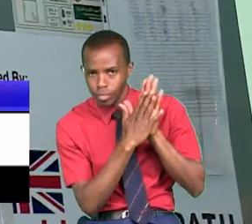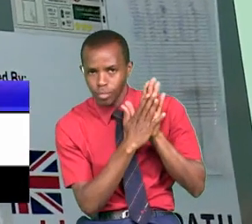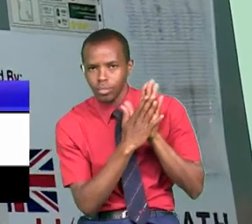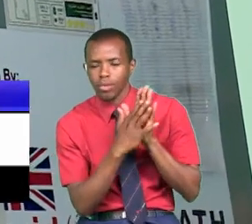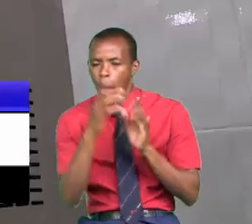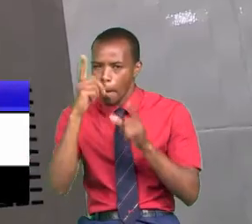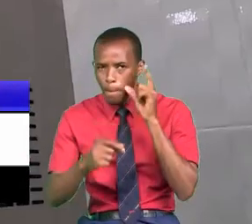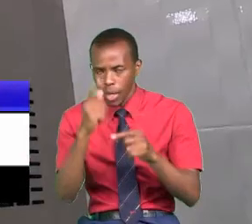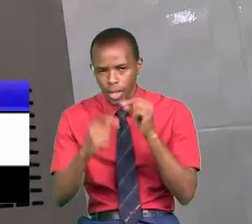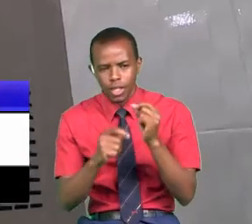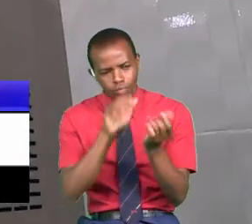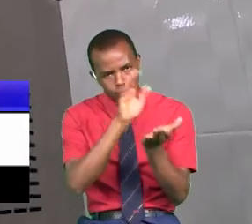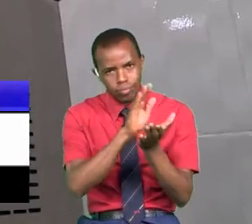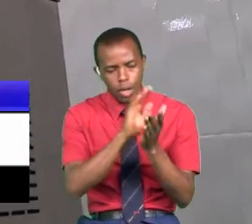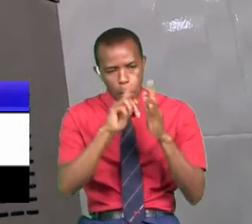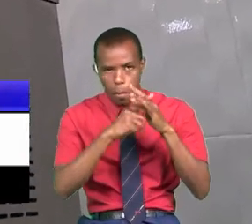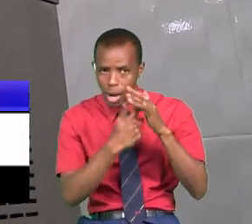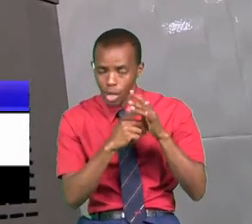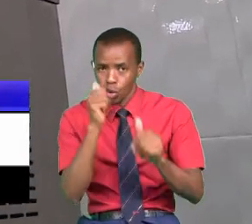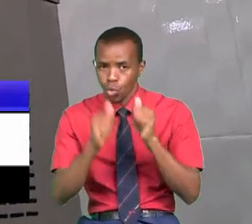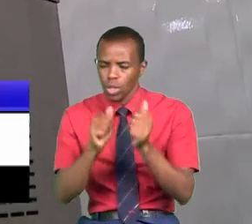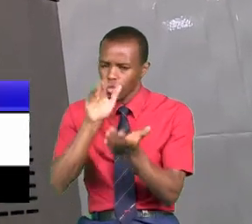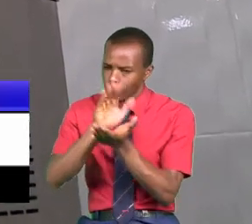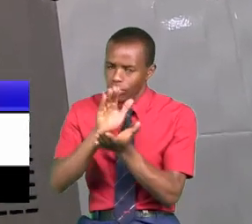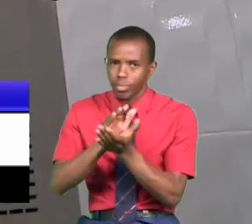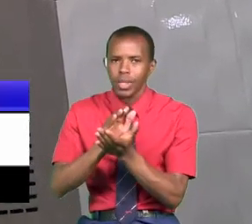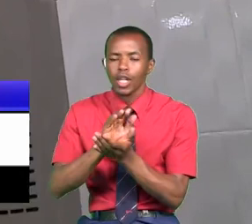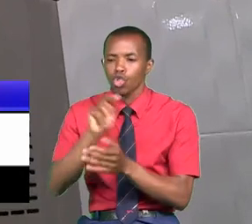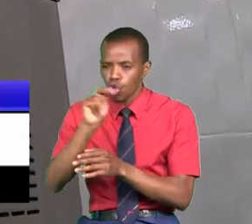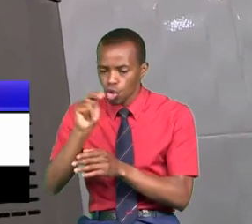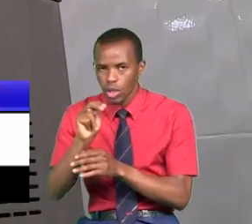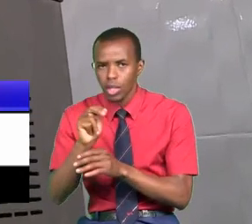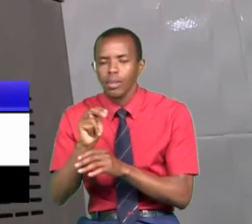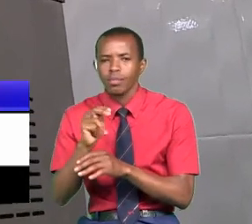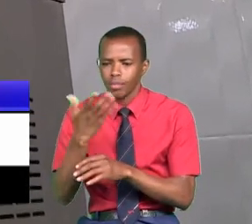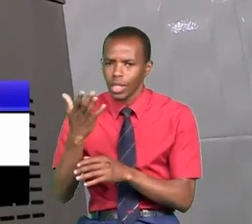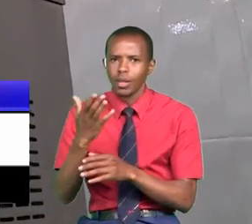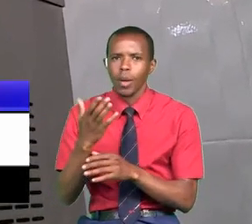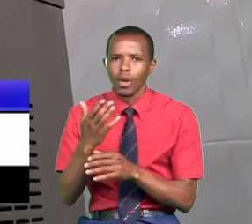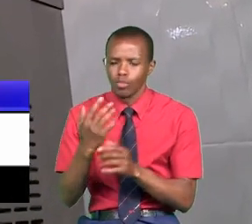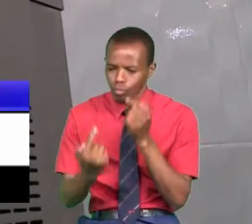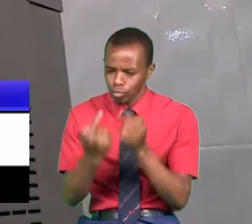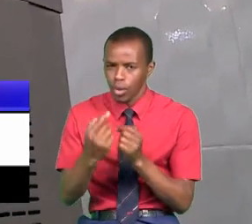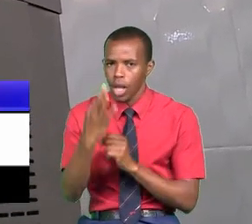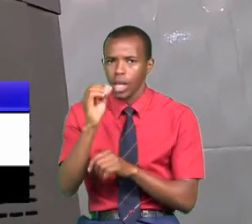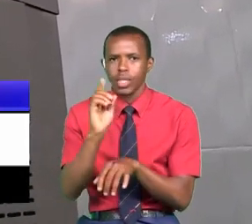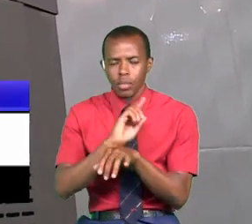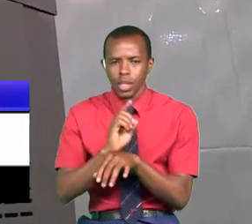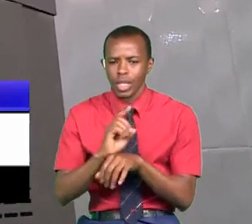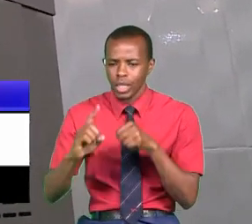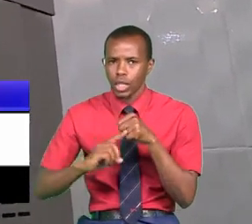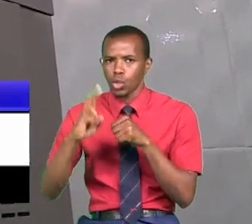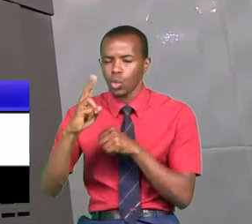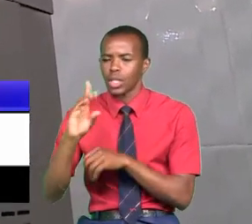then put in the milk pasteurizer, which preserves the nutrients after it is heated for 30 minutes at 62